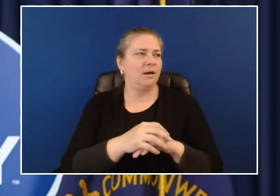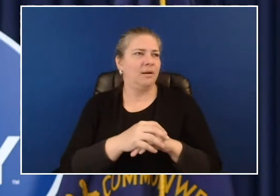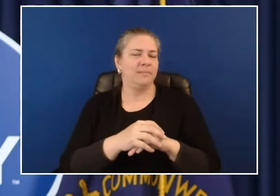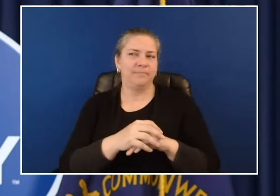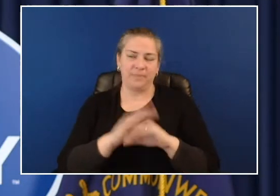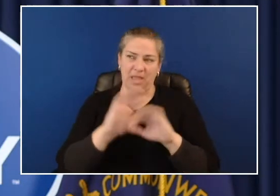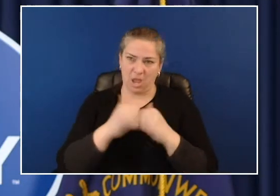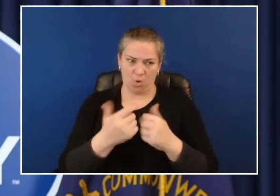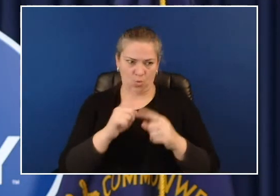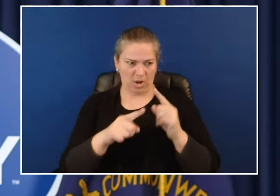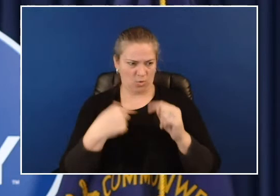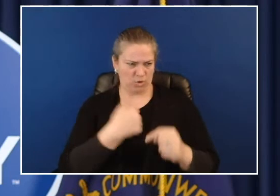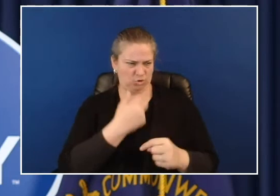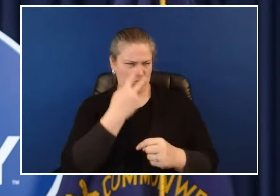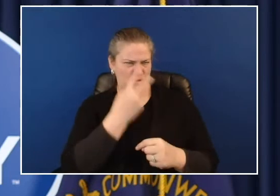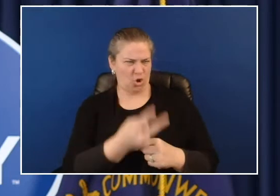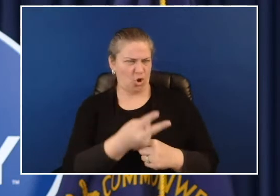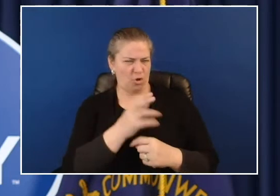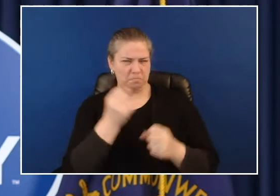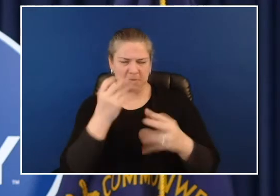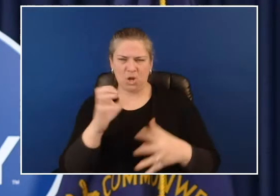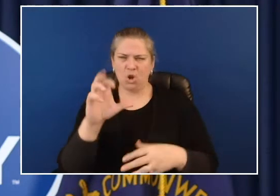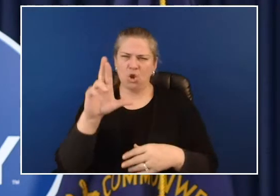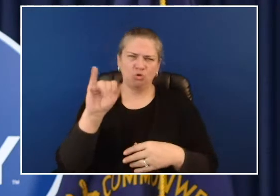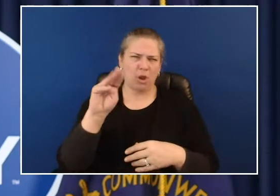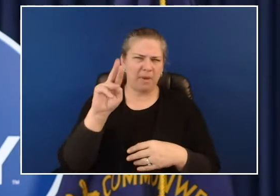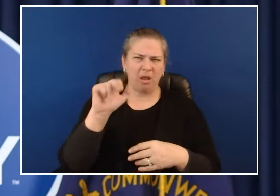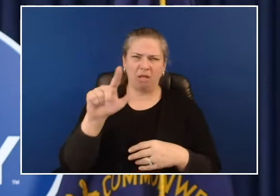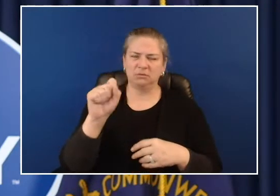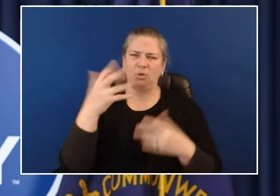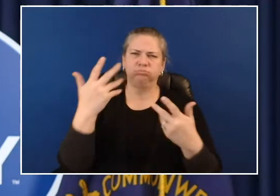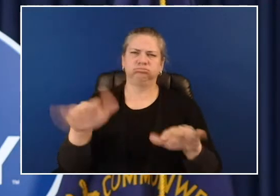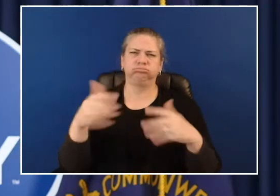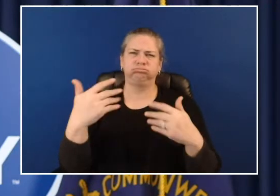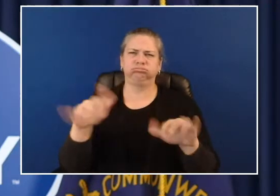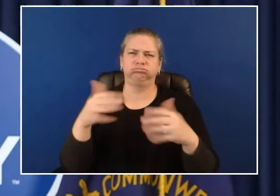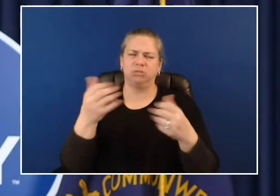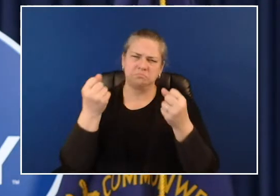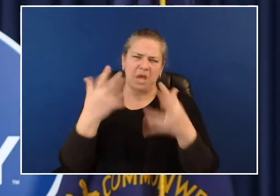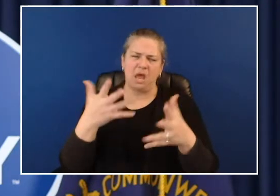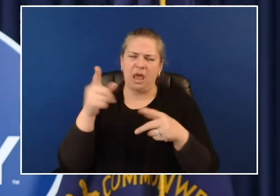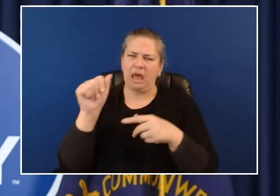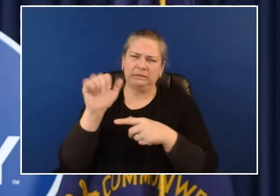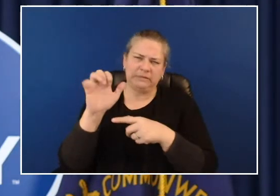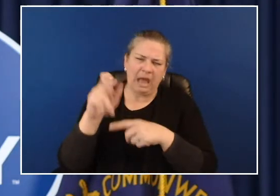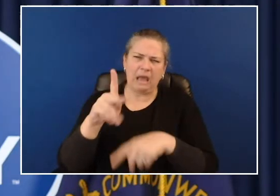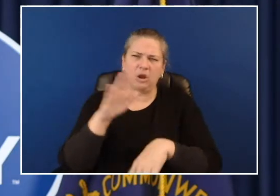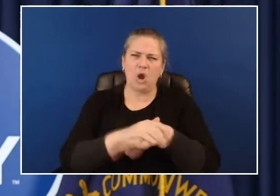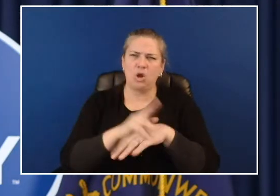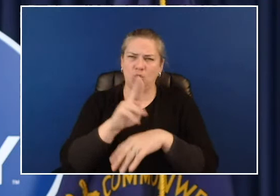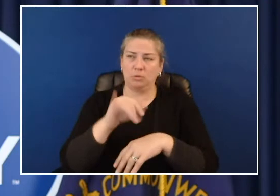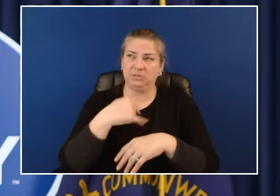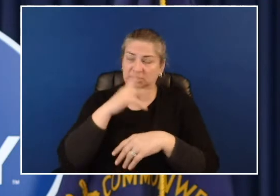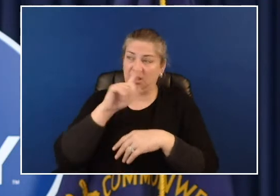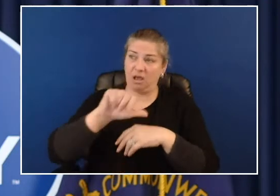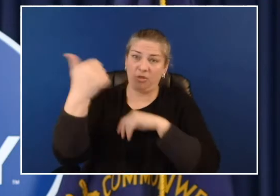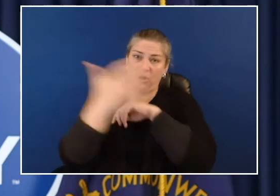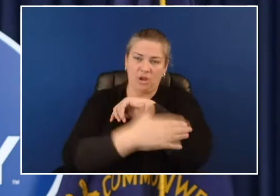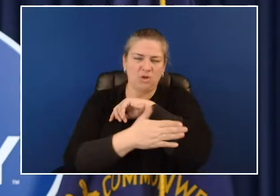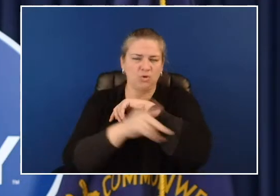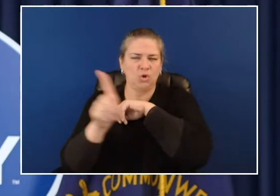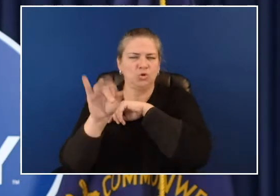saw, large criminal syndicate at least, but we see foreign countries doing these types of things. Trends in